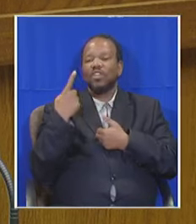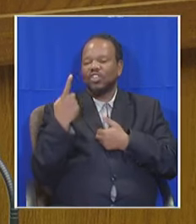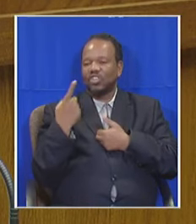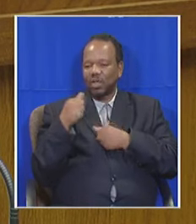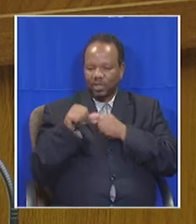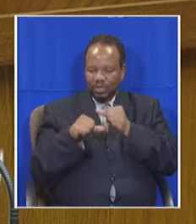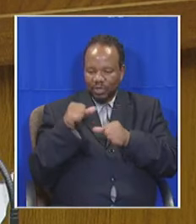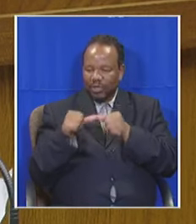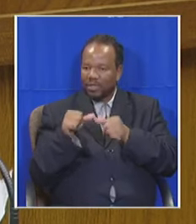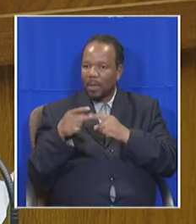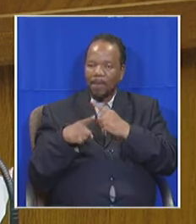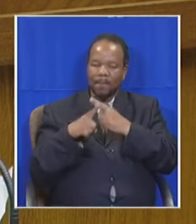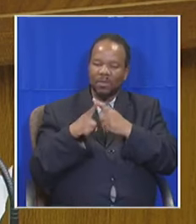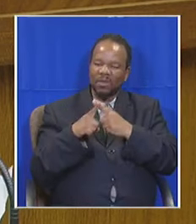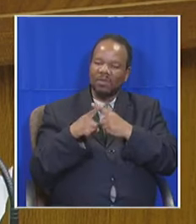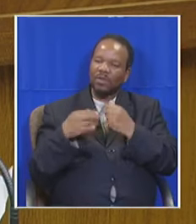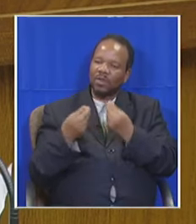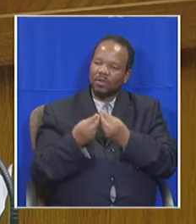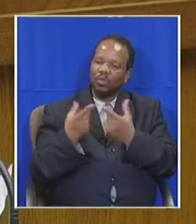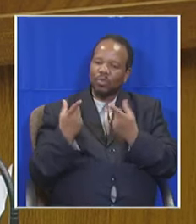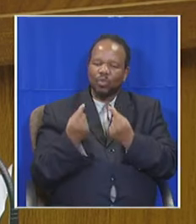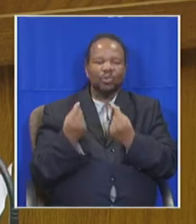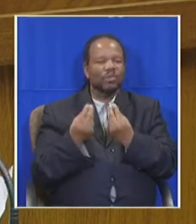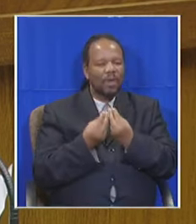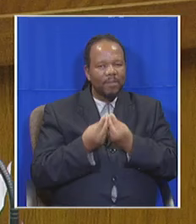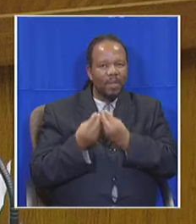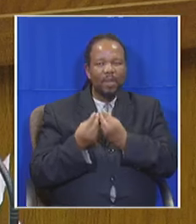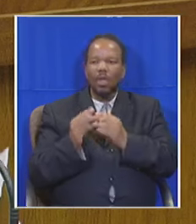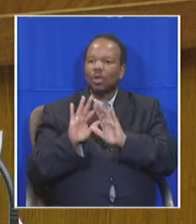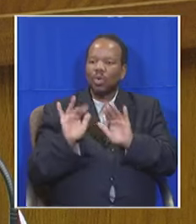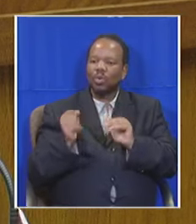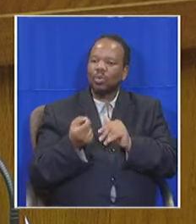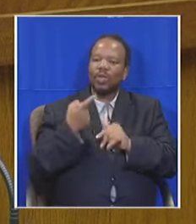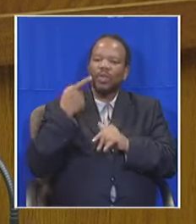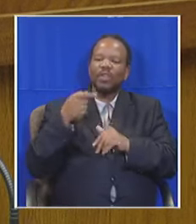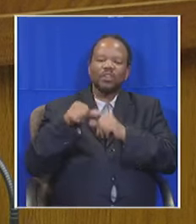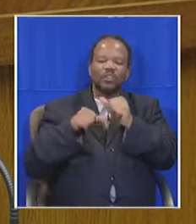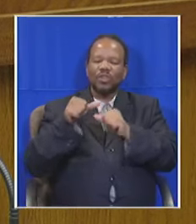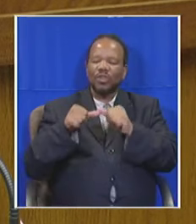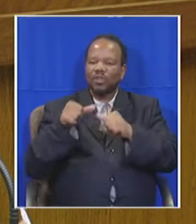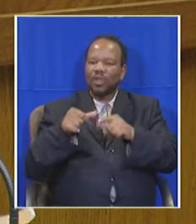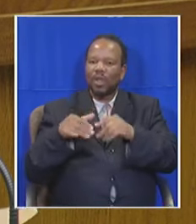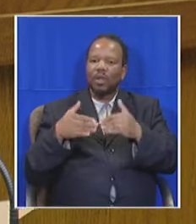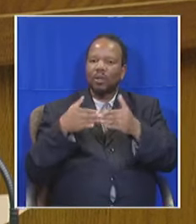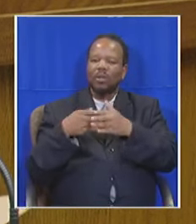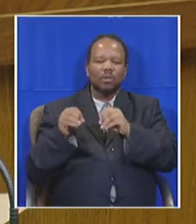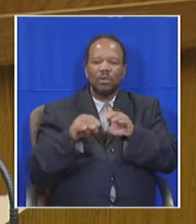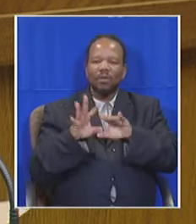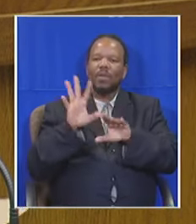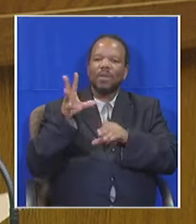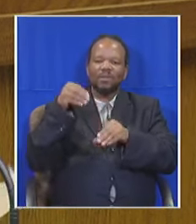positive responsibility to take affirmative actions to prepare for the next generation for successful economic